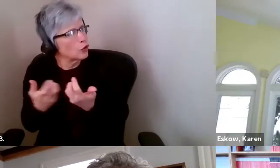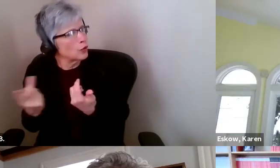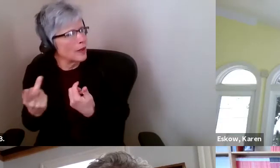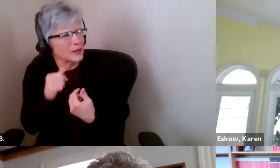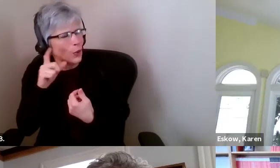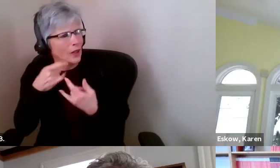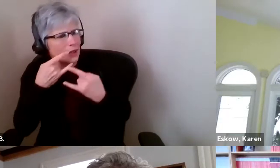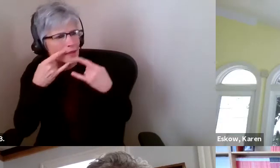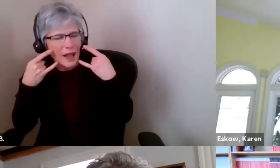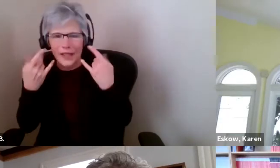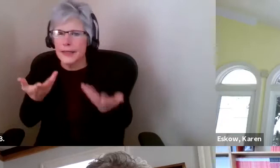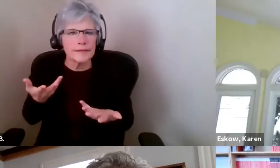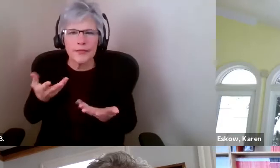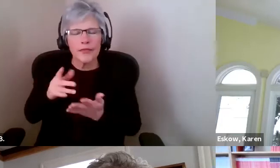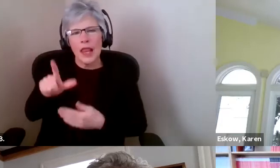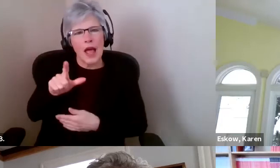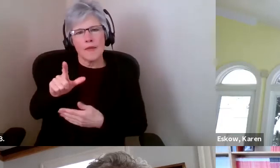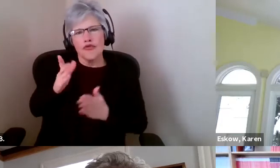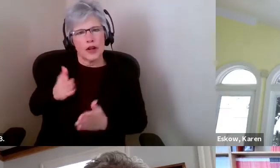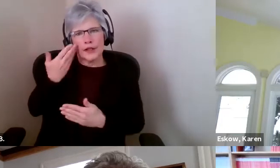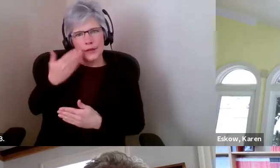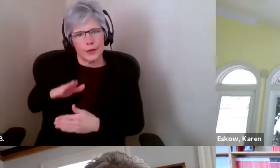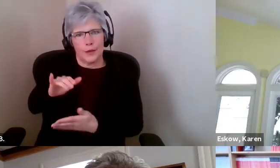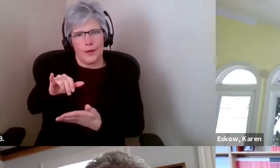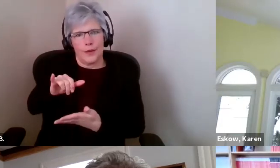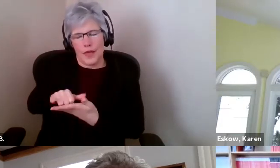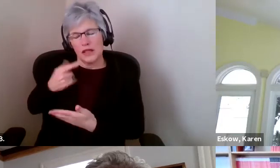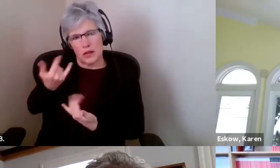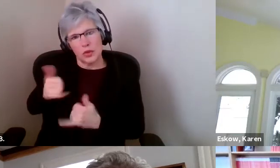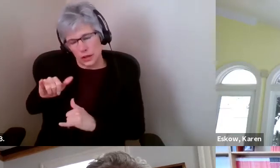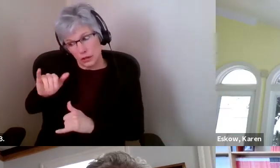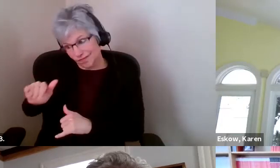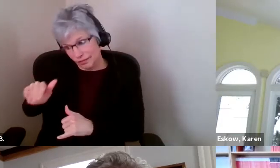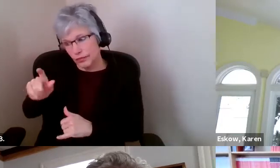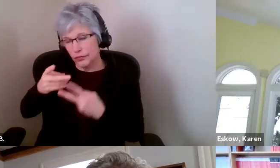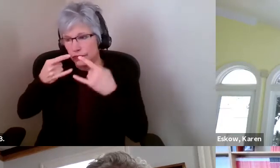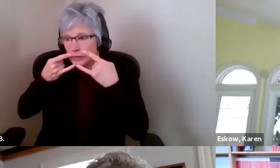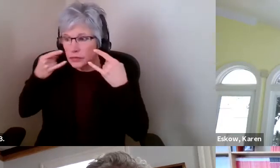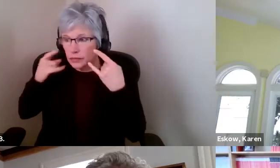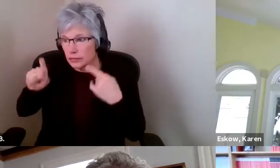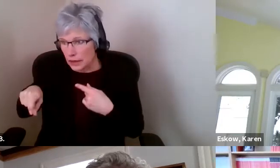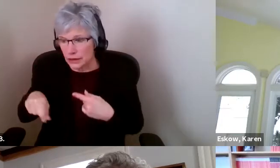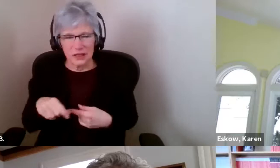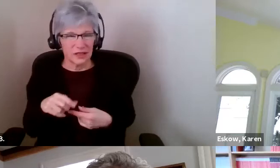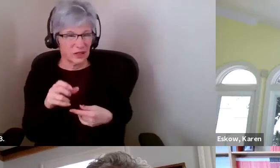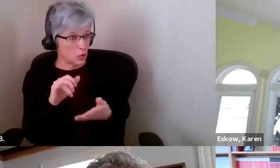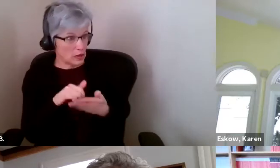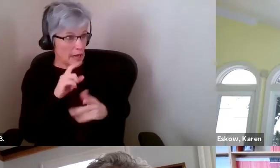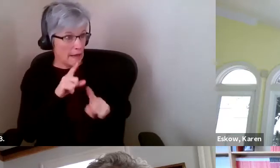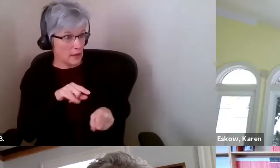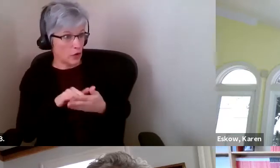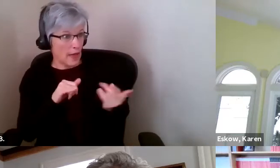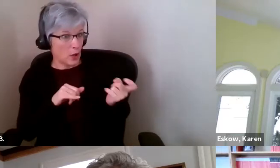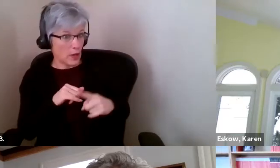So that's the best I can do with that answer. Did I answer the questions, Karen, or no? You got it. And I think we're all going to